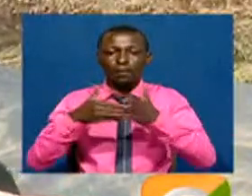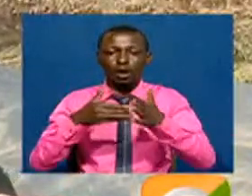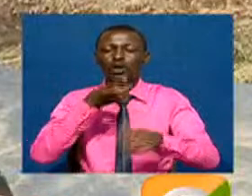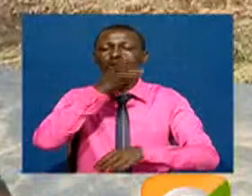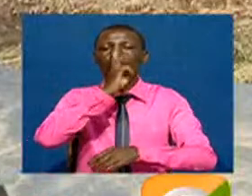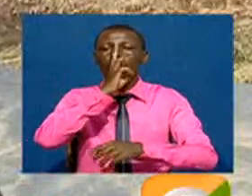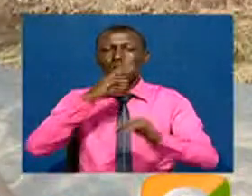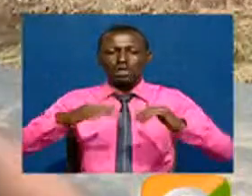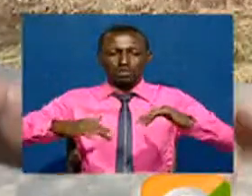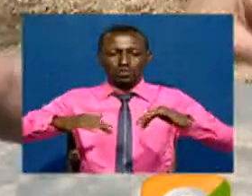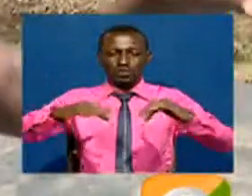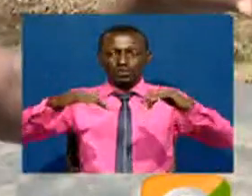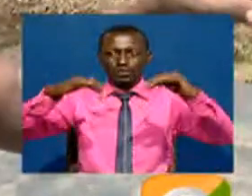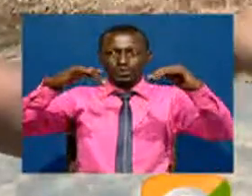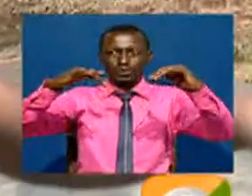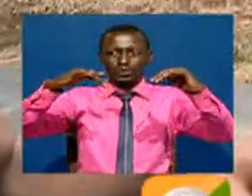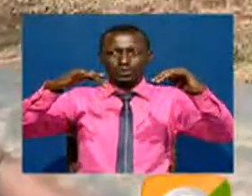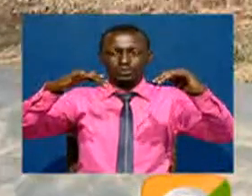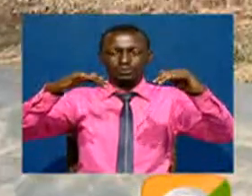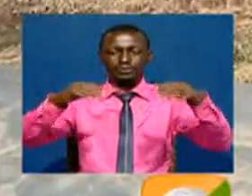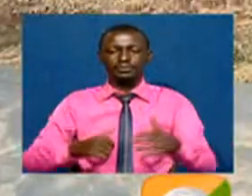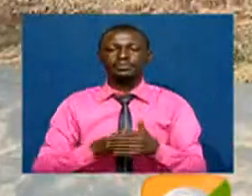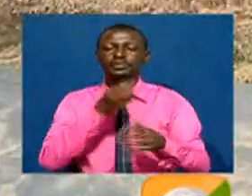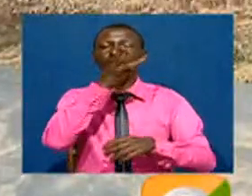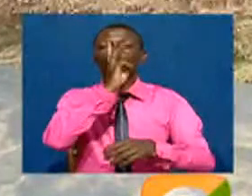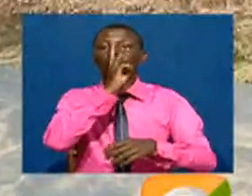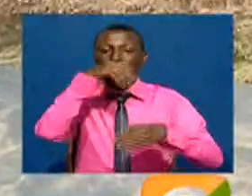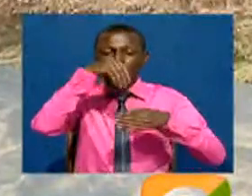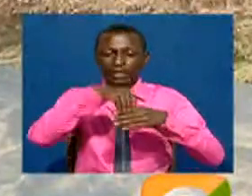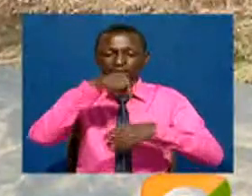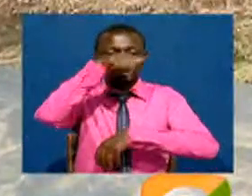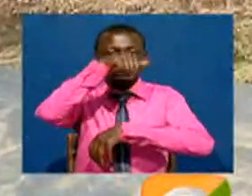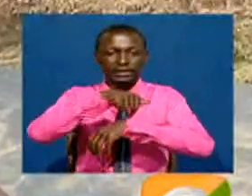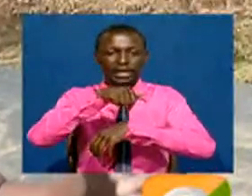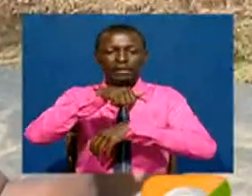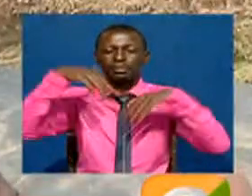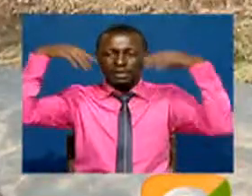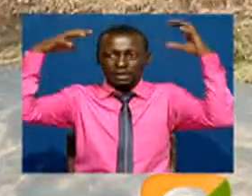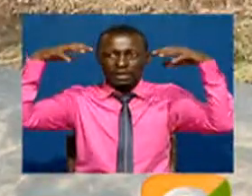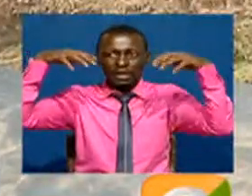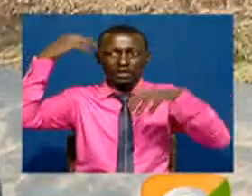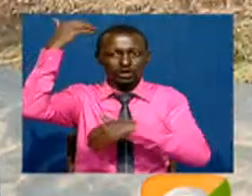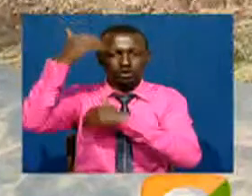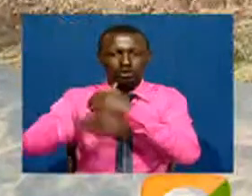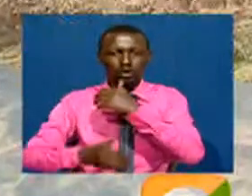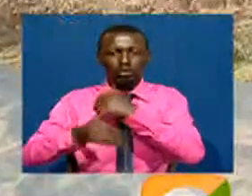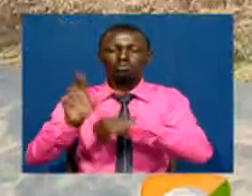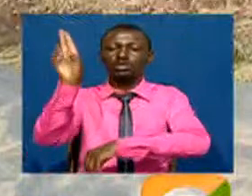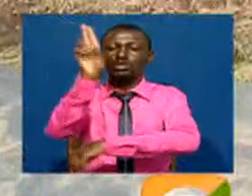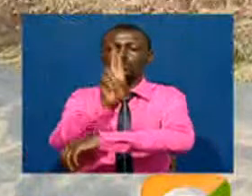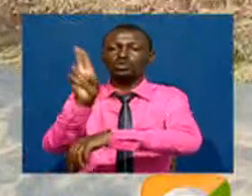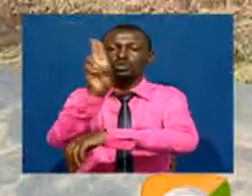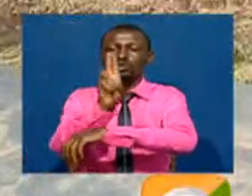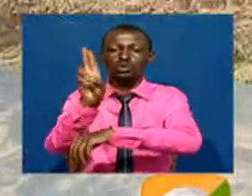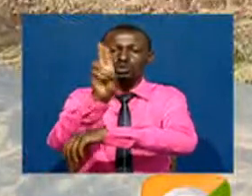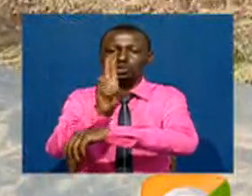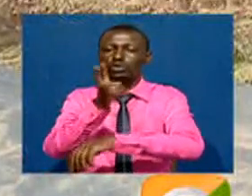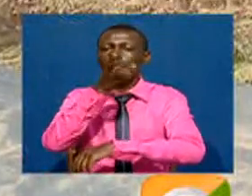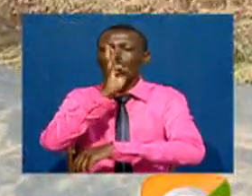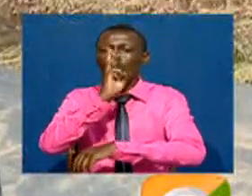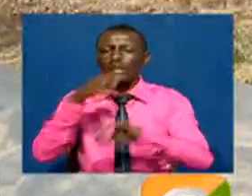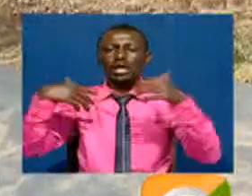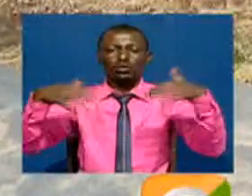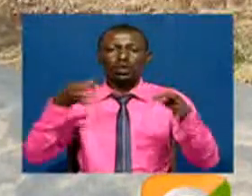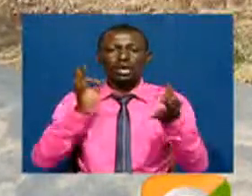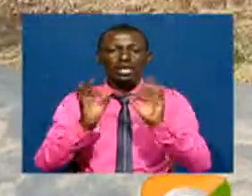ile maji tunaeka hapa ndani. Wakati mvua inakatika, unatumia hiyo maji kama ni kulima, na kama ulikuwa umeweka maji